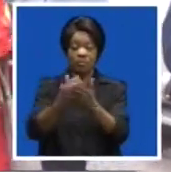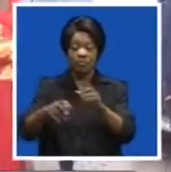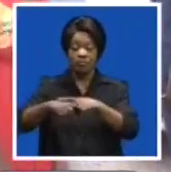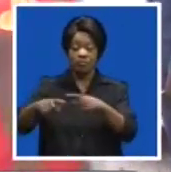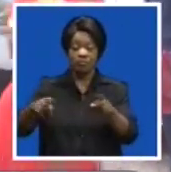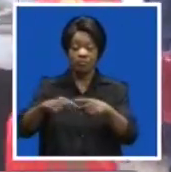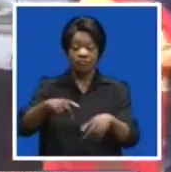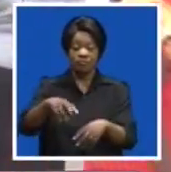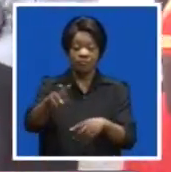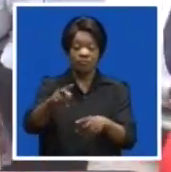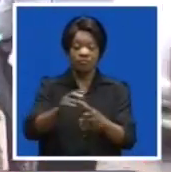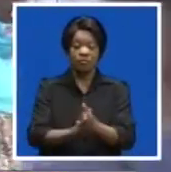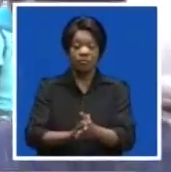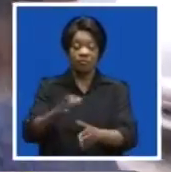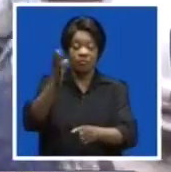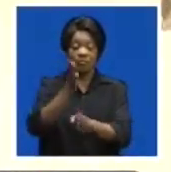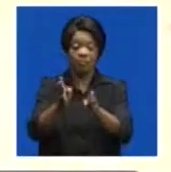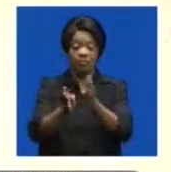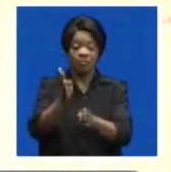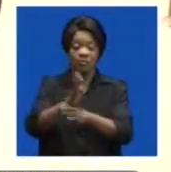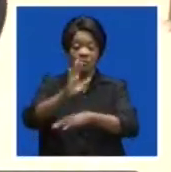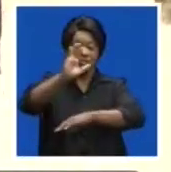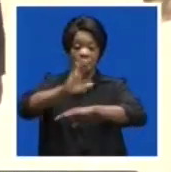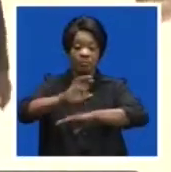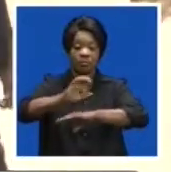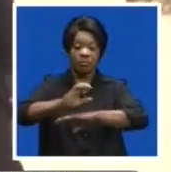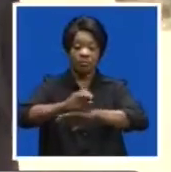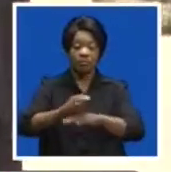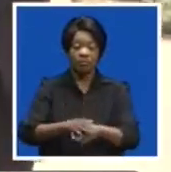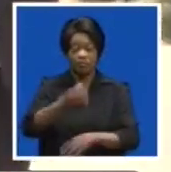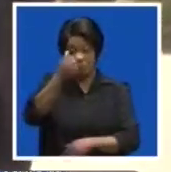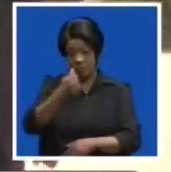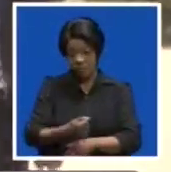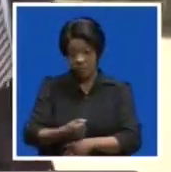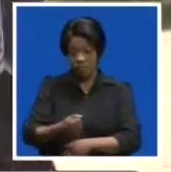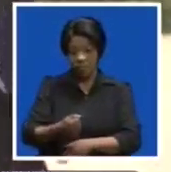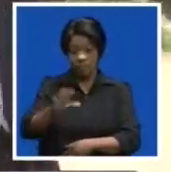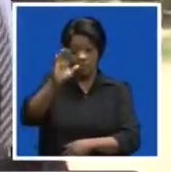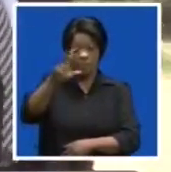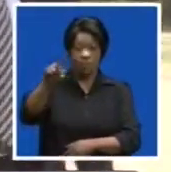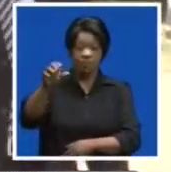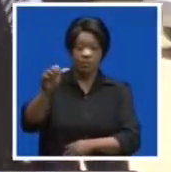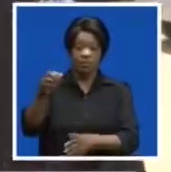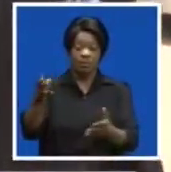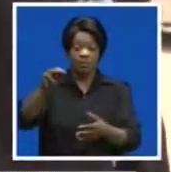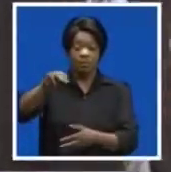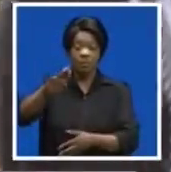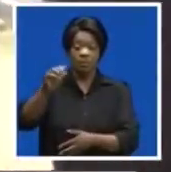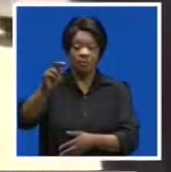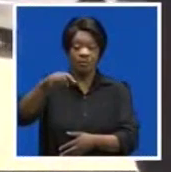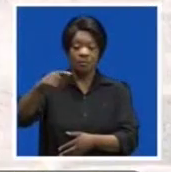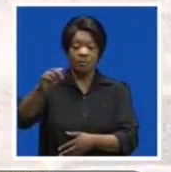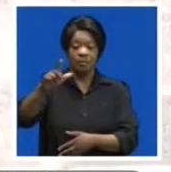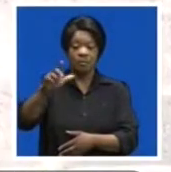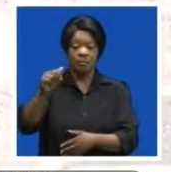with a common goal of constructing the church building. Southern Province Permanent Secretary Mangala Liomba officiated at the